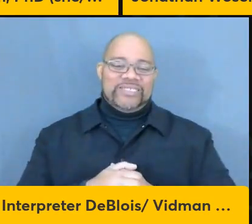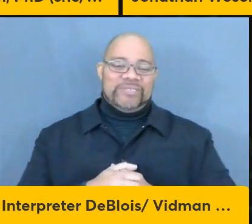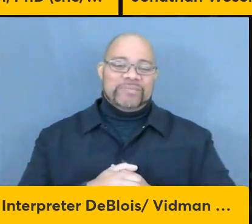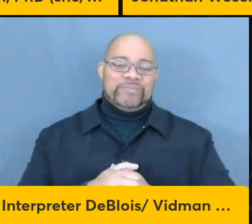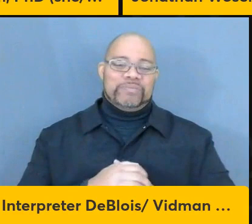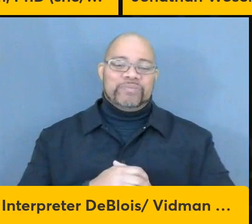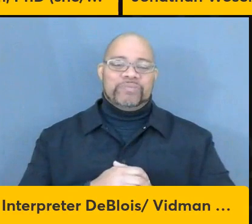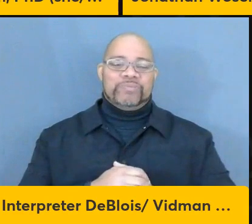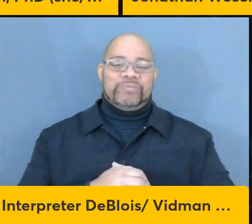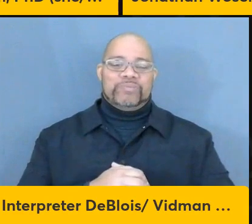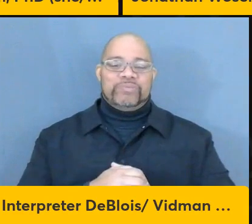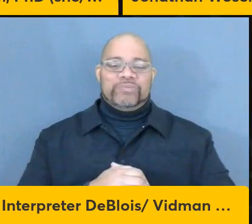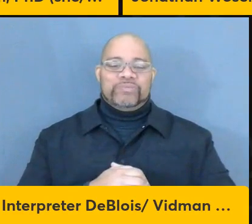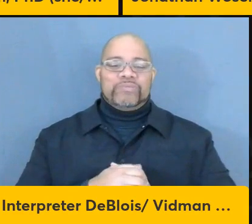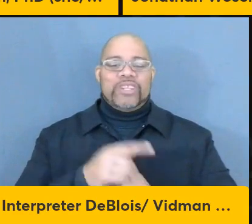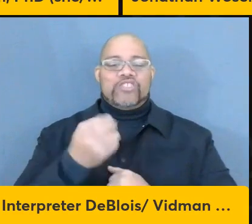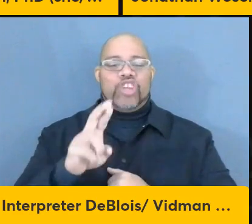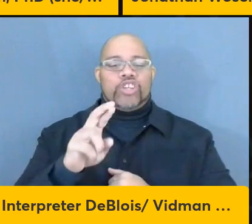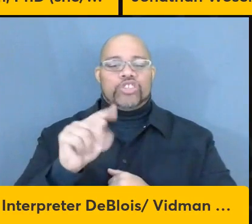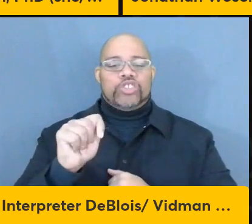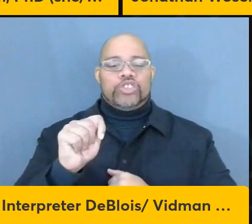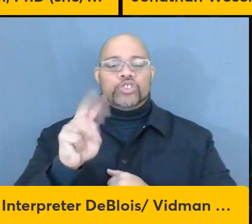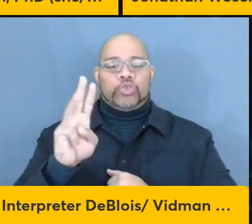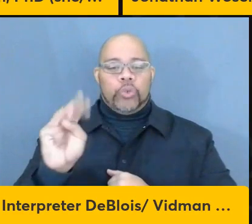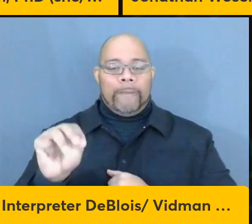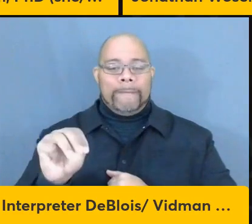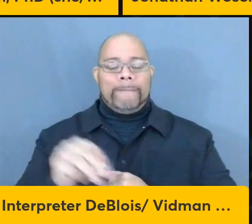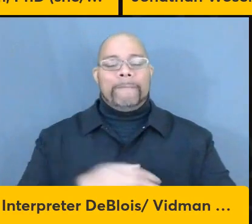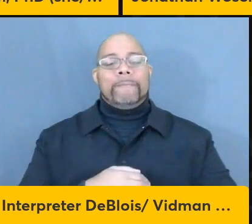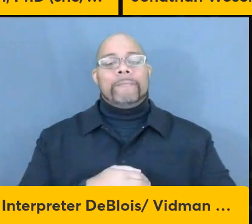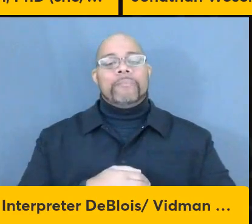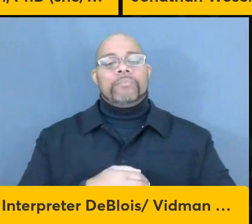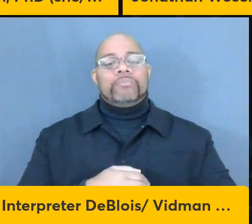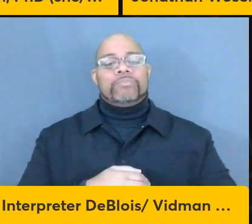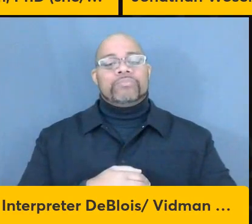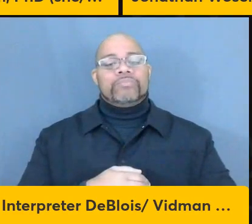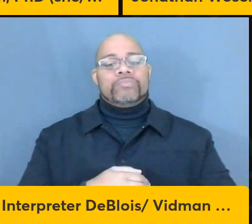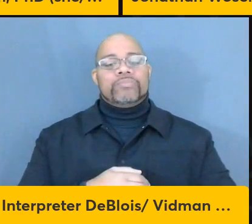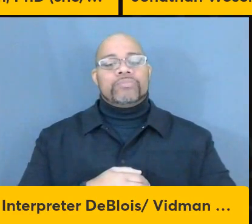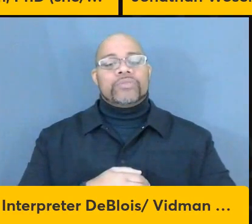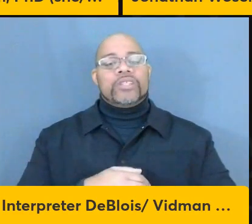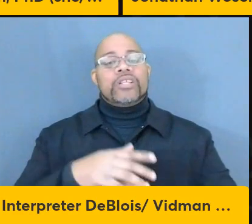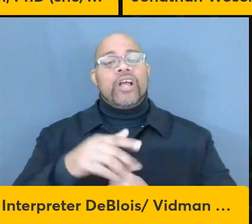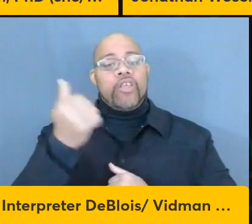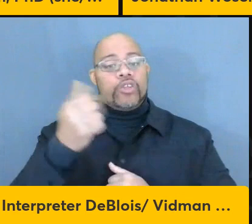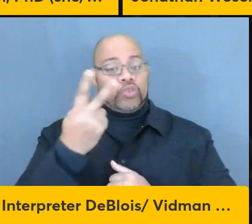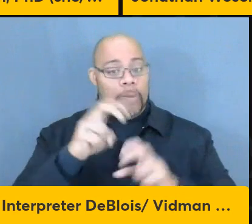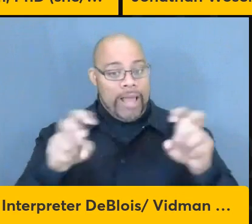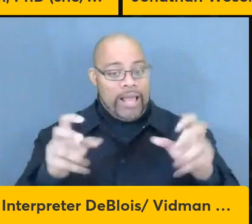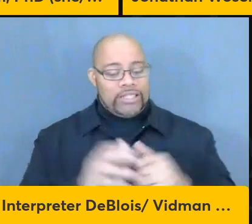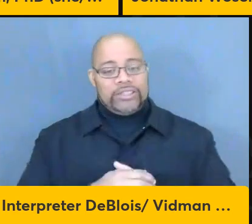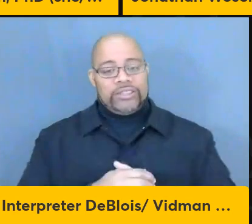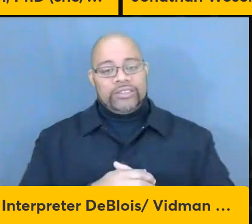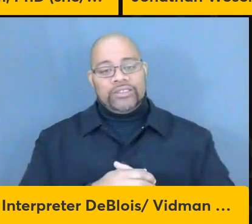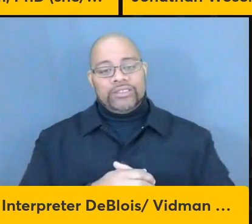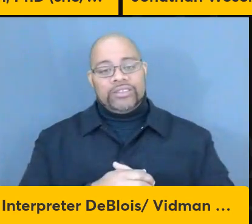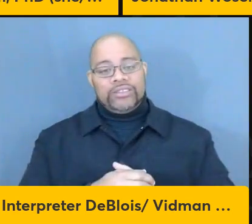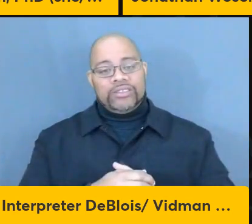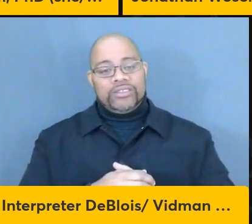No. Dr. Chum? Yeah. So just like the other two panelists, I